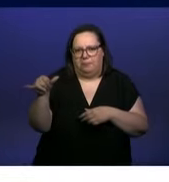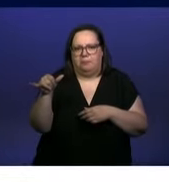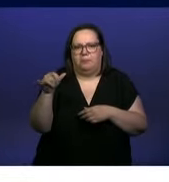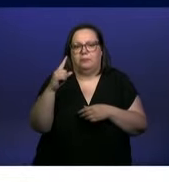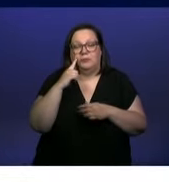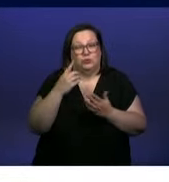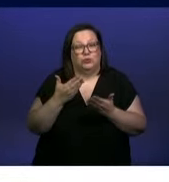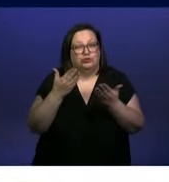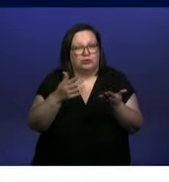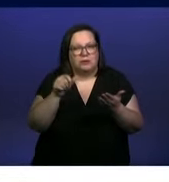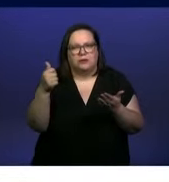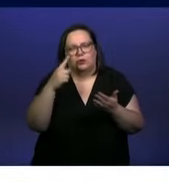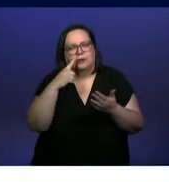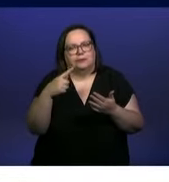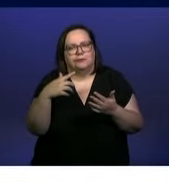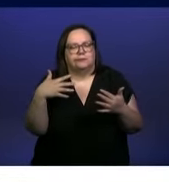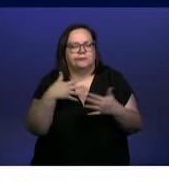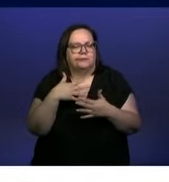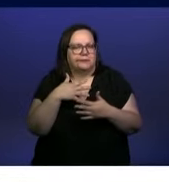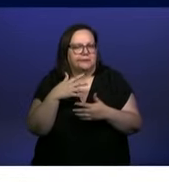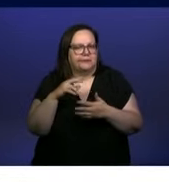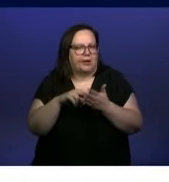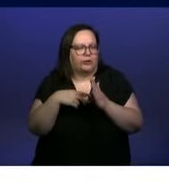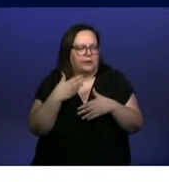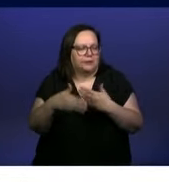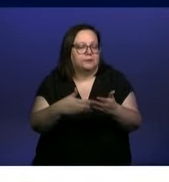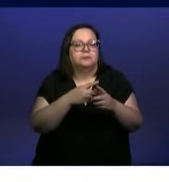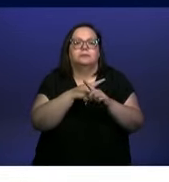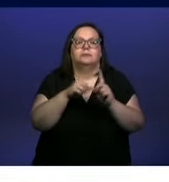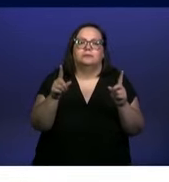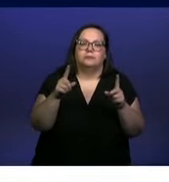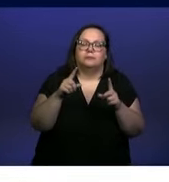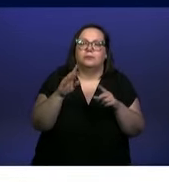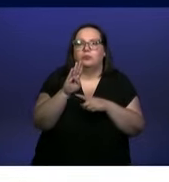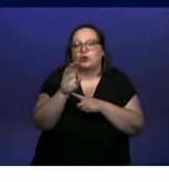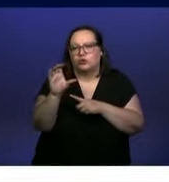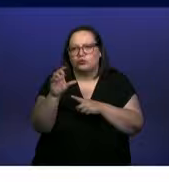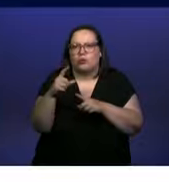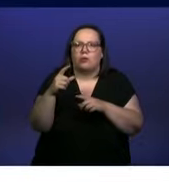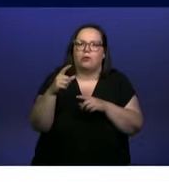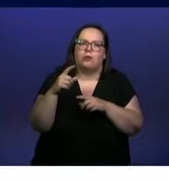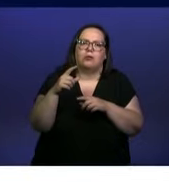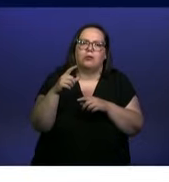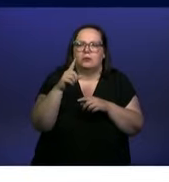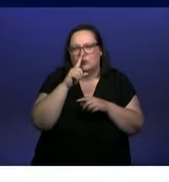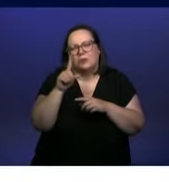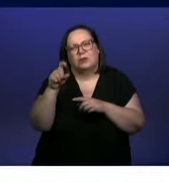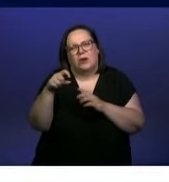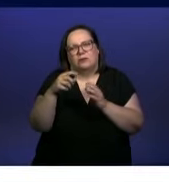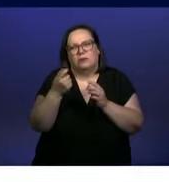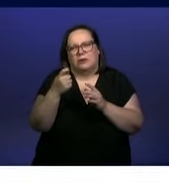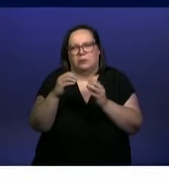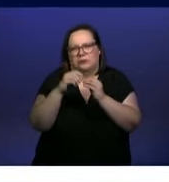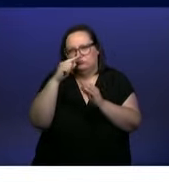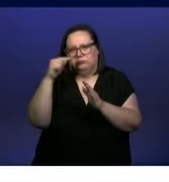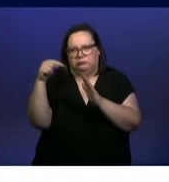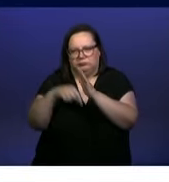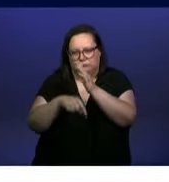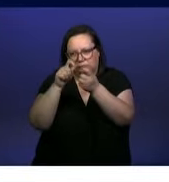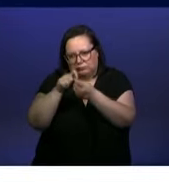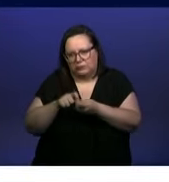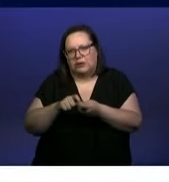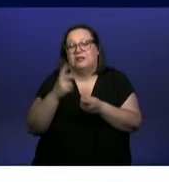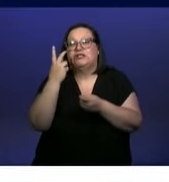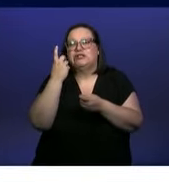otherwise, I think, is just a scare tactic. On contraceptives and birth control, you have to get into the weeds a little bit. We just saw in the Senate a bill that had a lot of